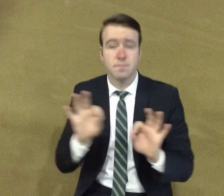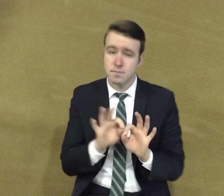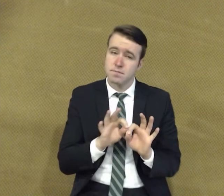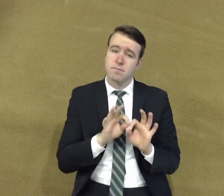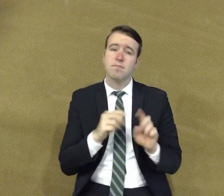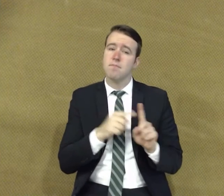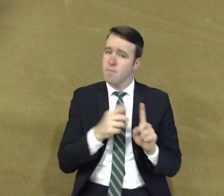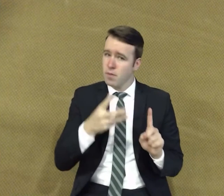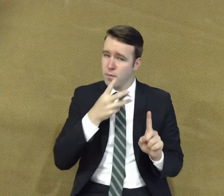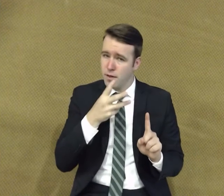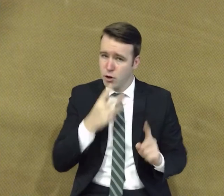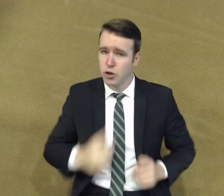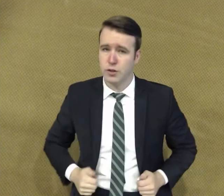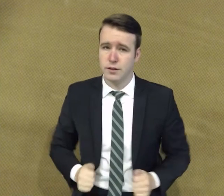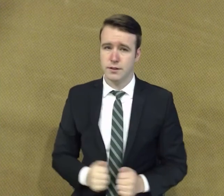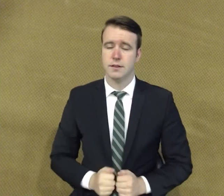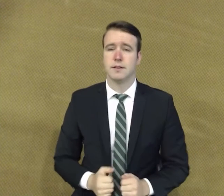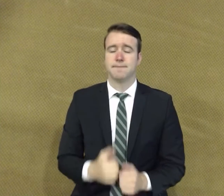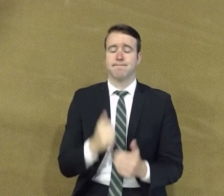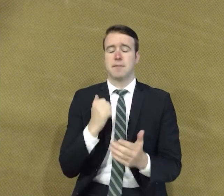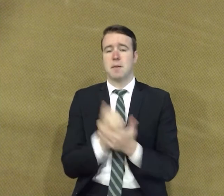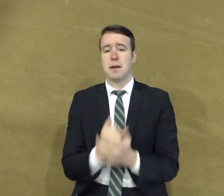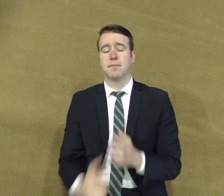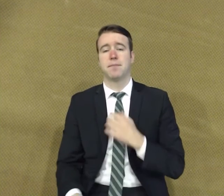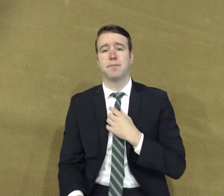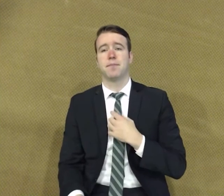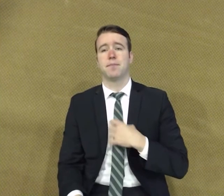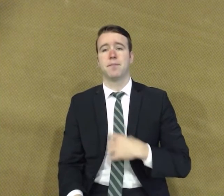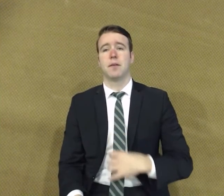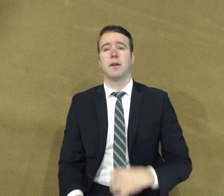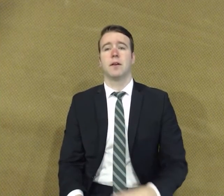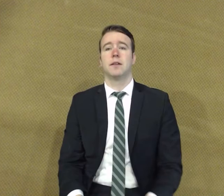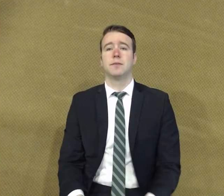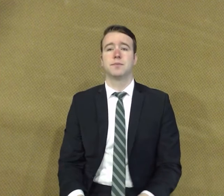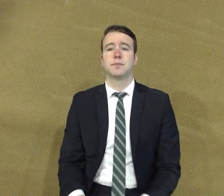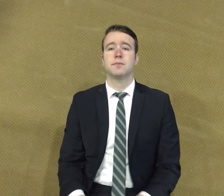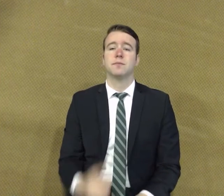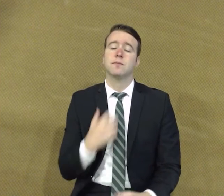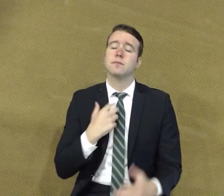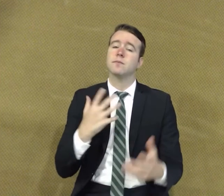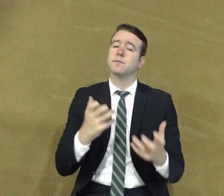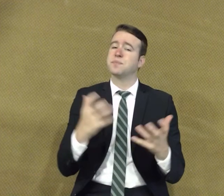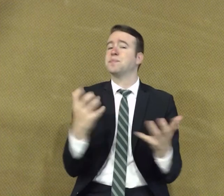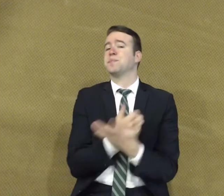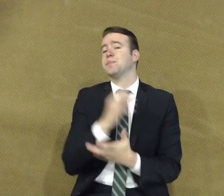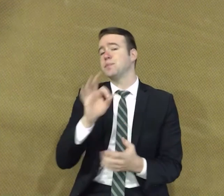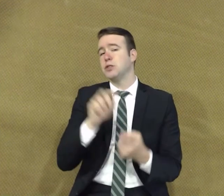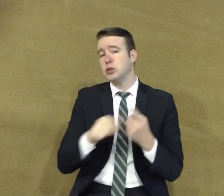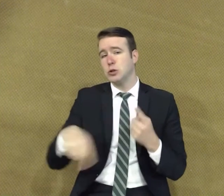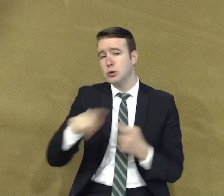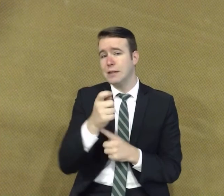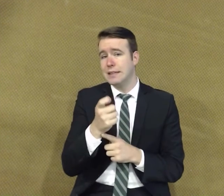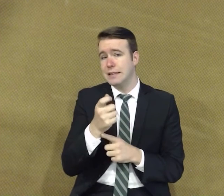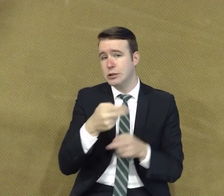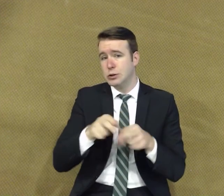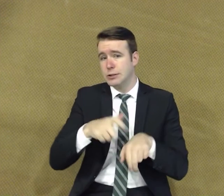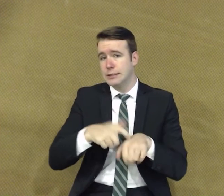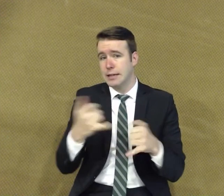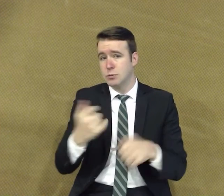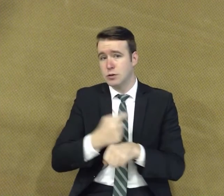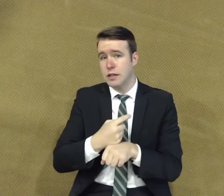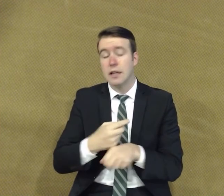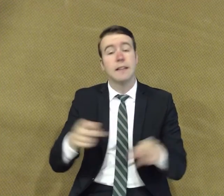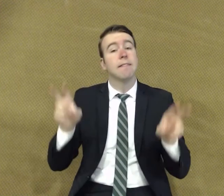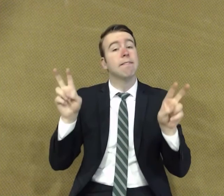of mothers. Amen. I want to preach to you for a little while today on the